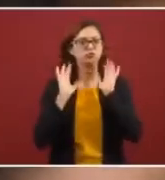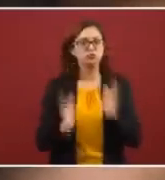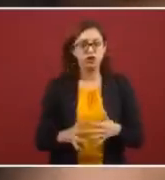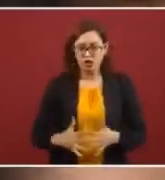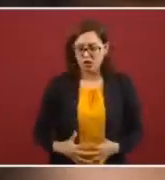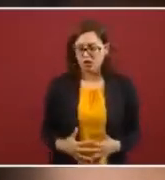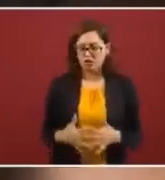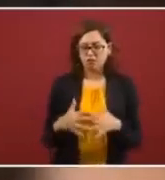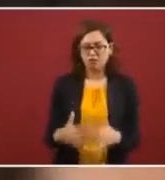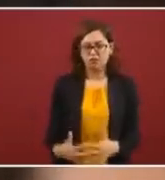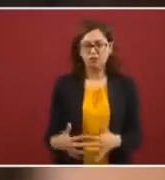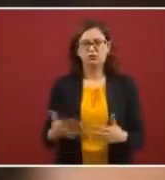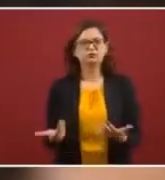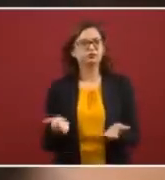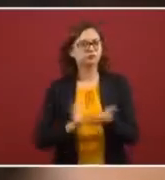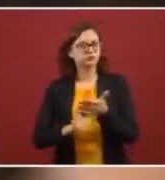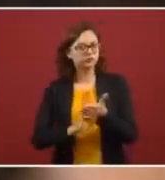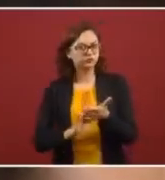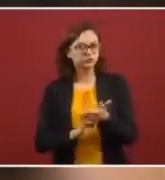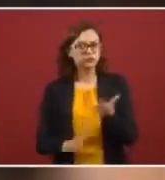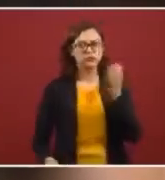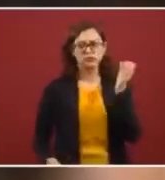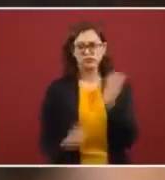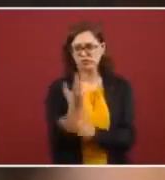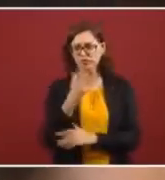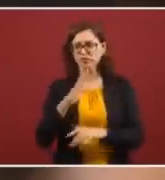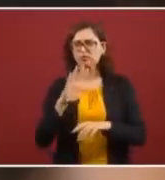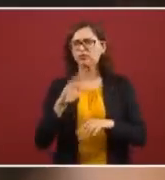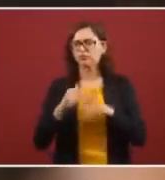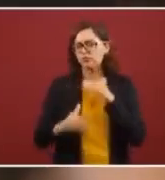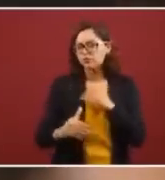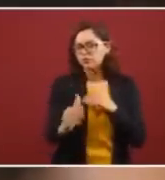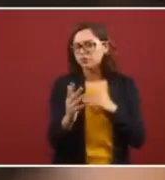8 and 9 year olds that are getting pregnant.